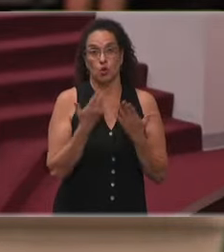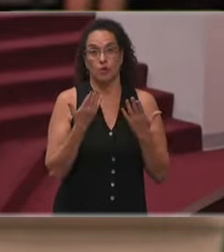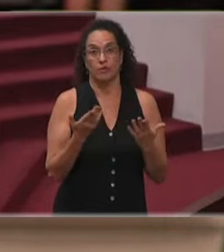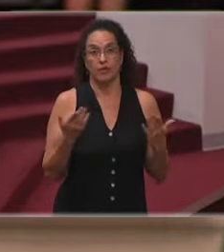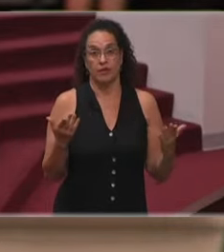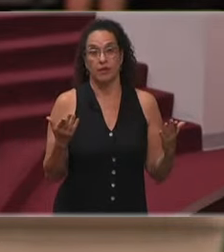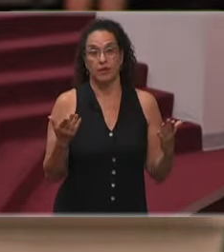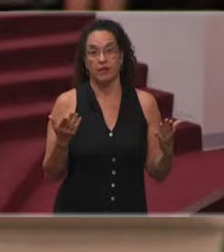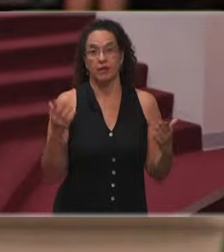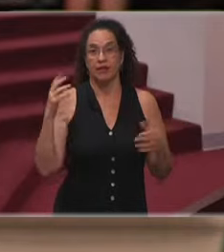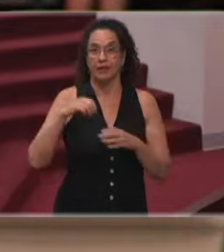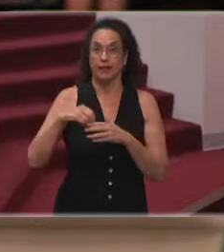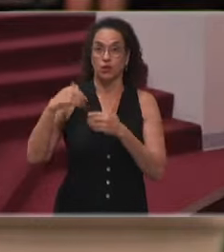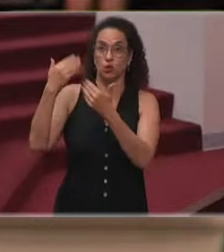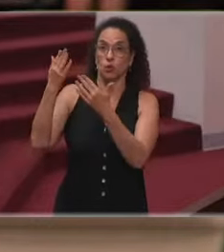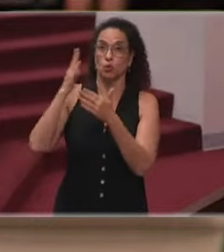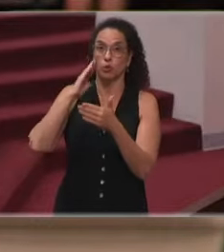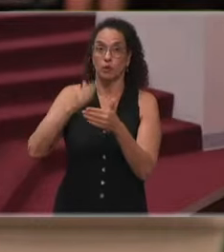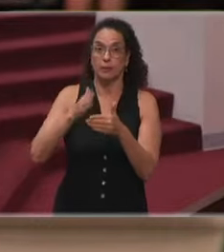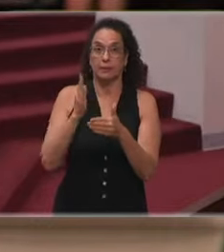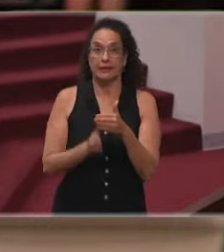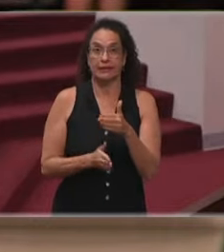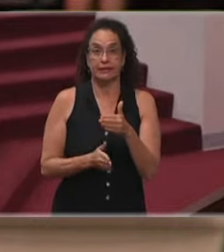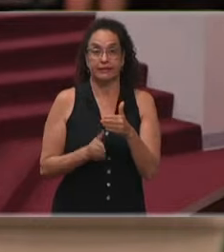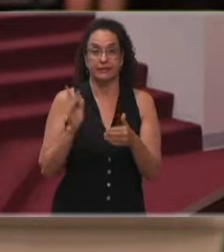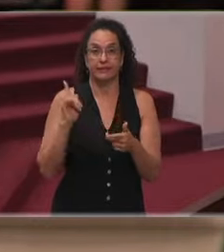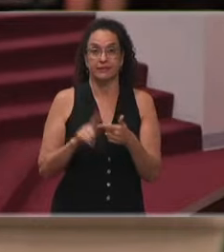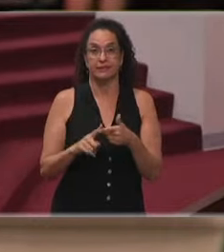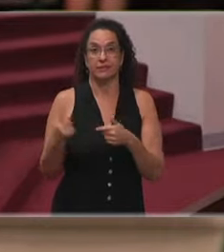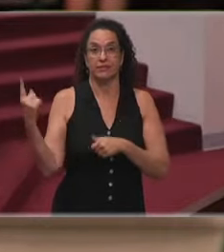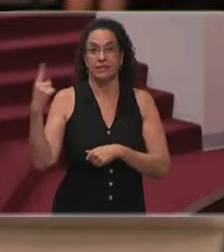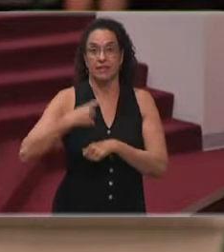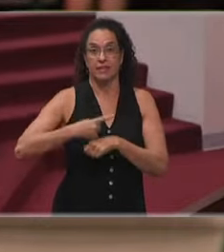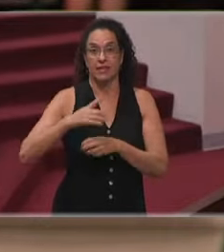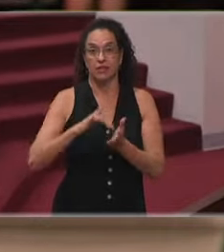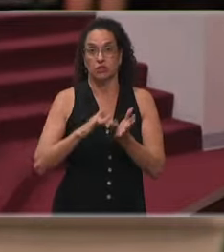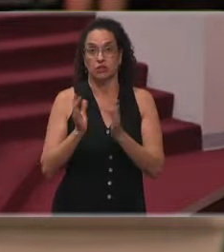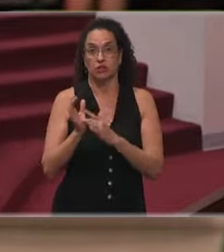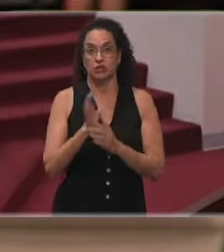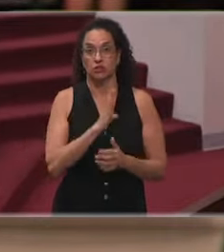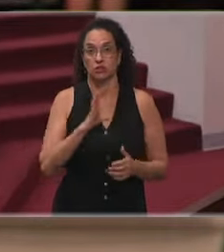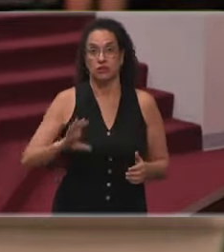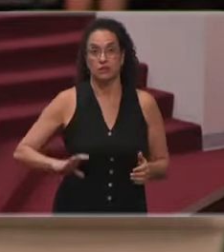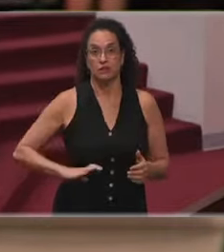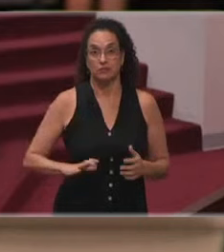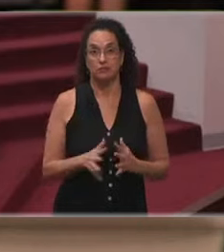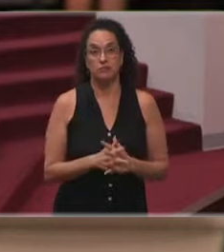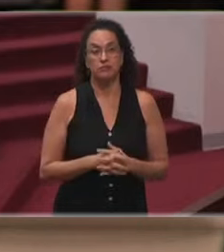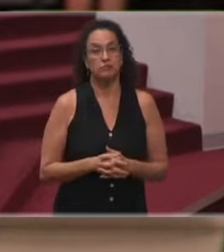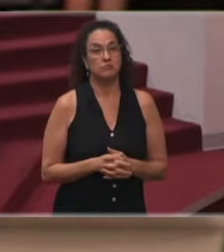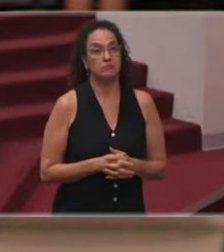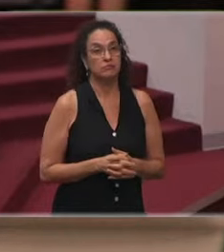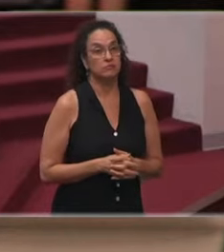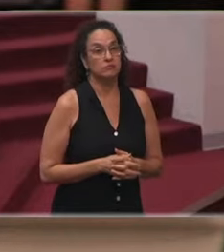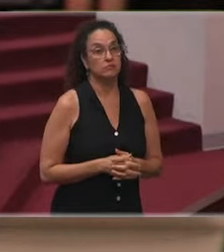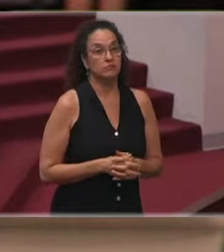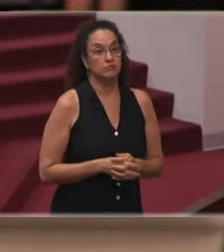in you will complete it until the day of Jesus Christ. So very